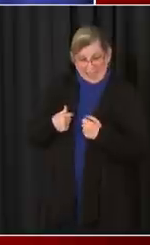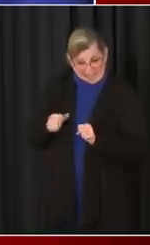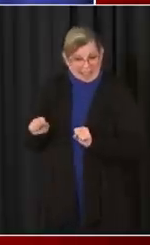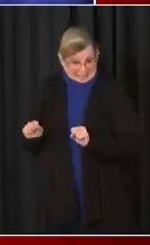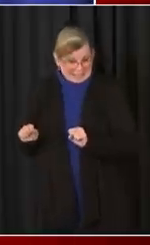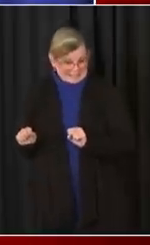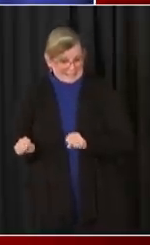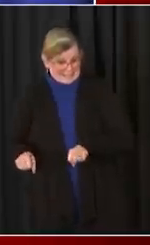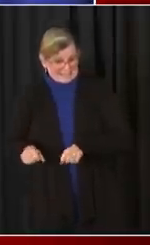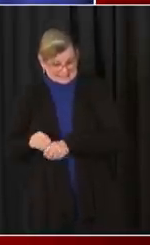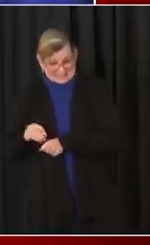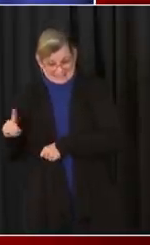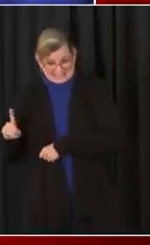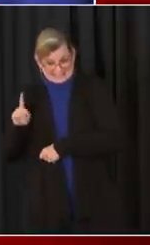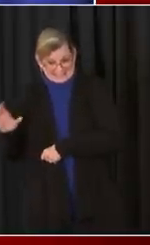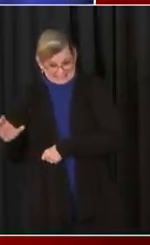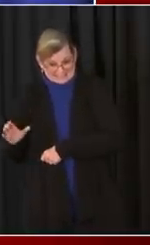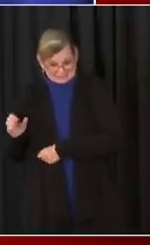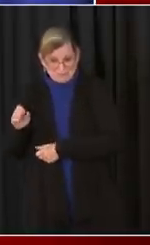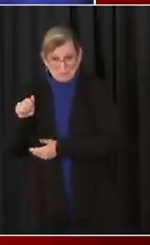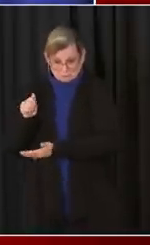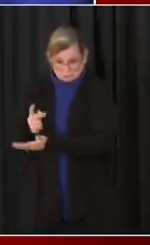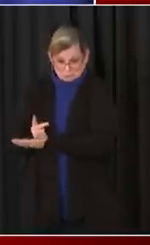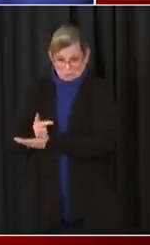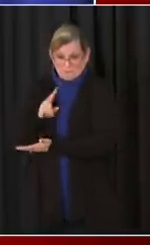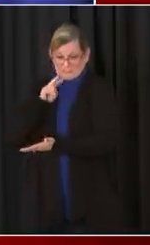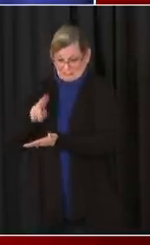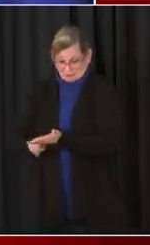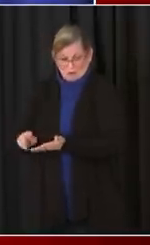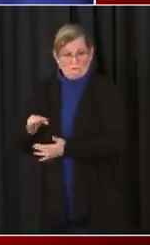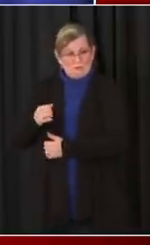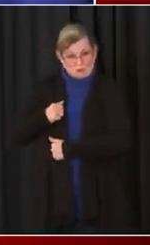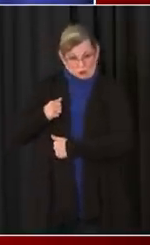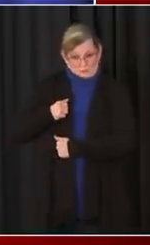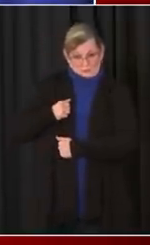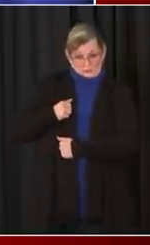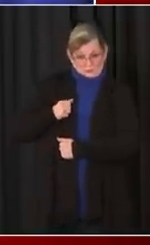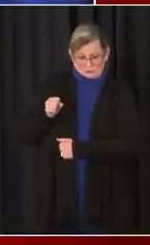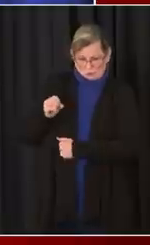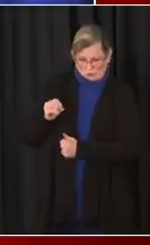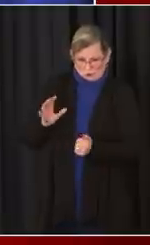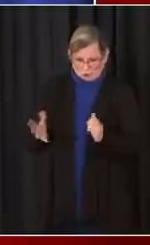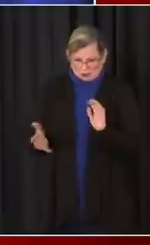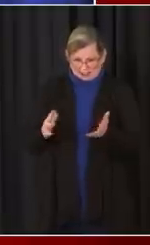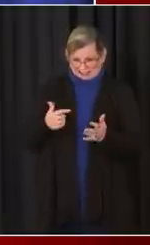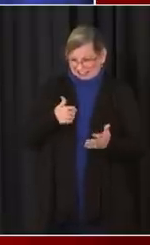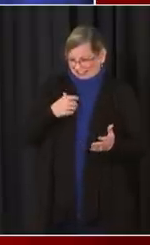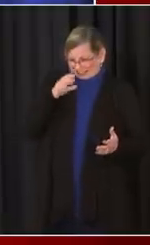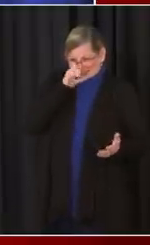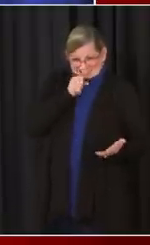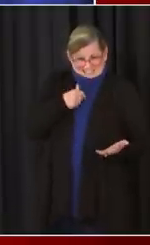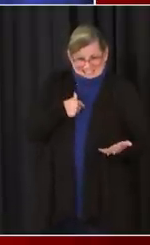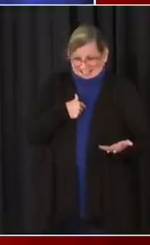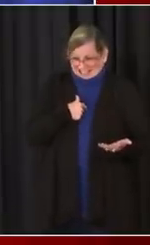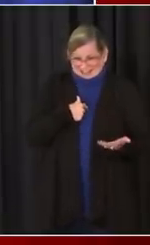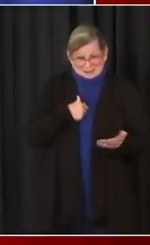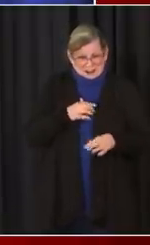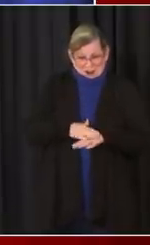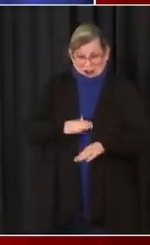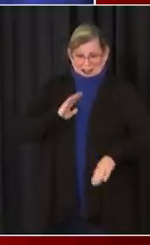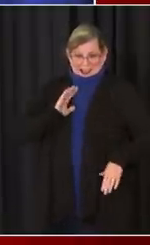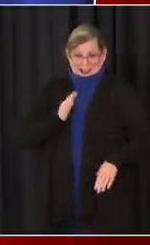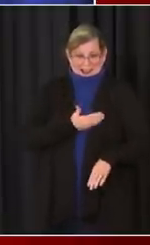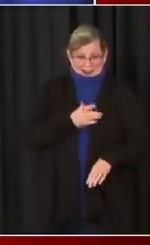can in the district with the approval of the Secretary of the Army. So I guess we called up our